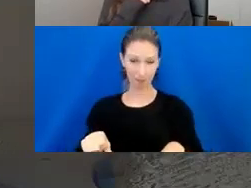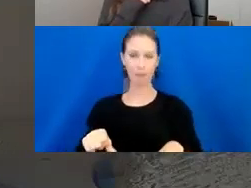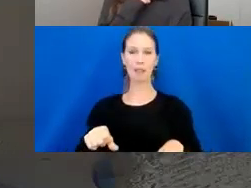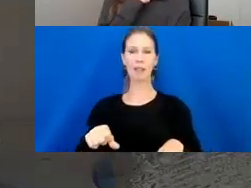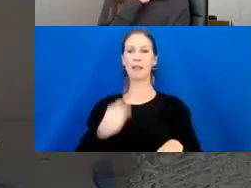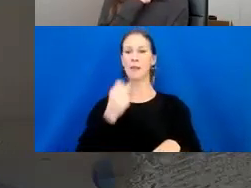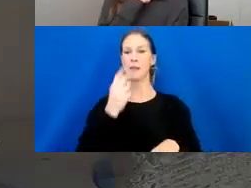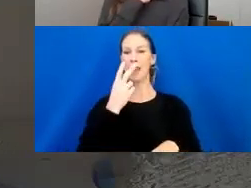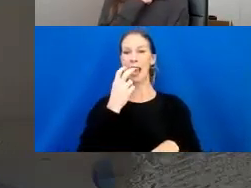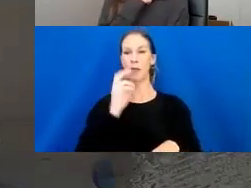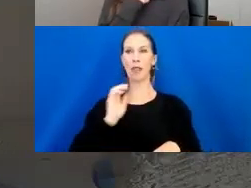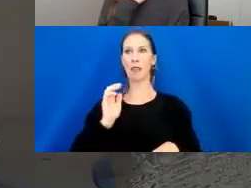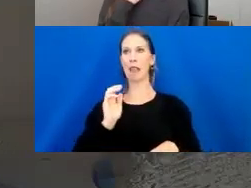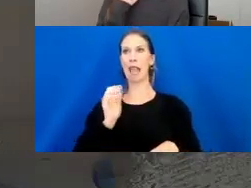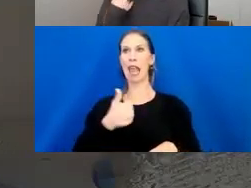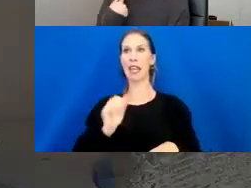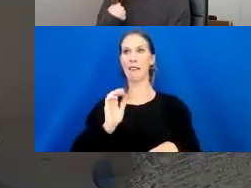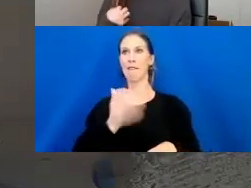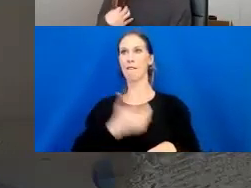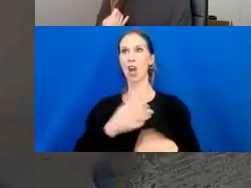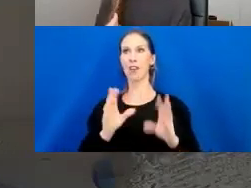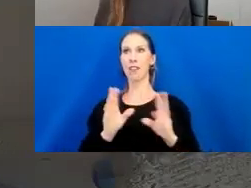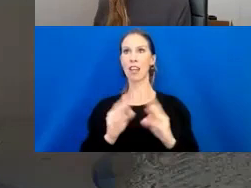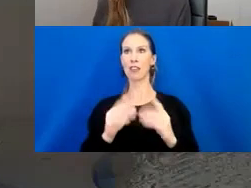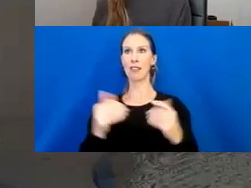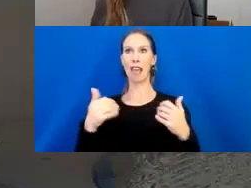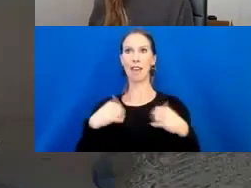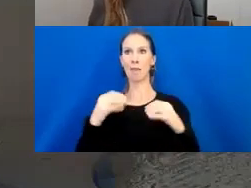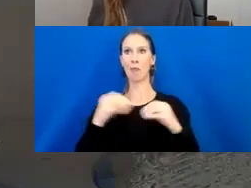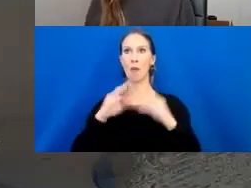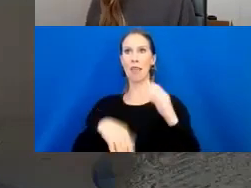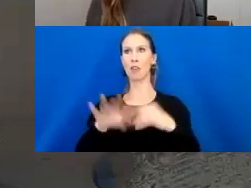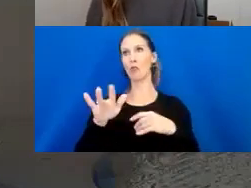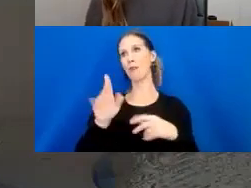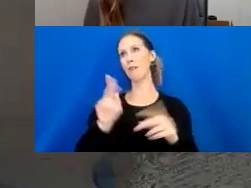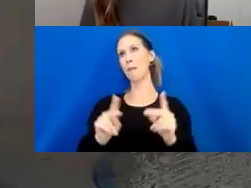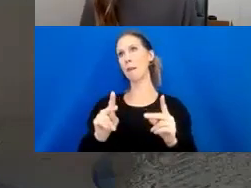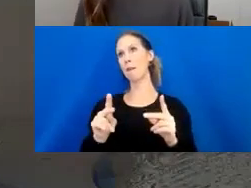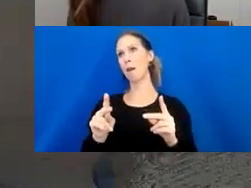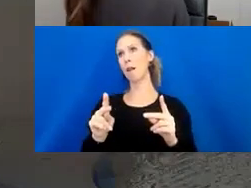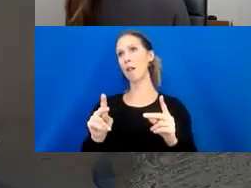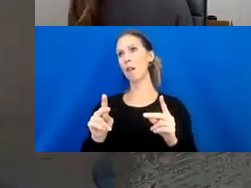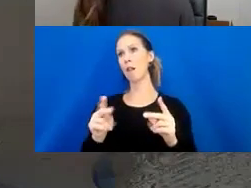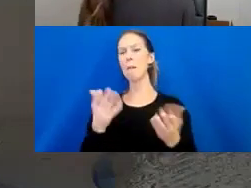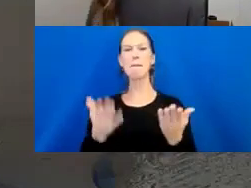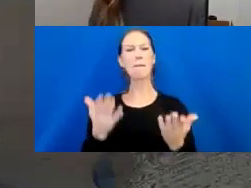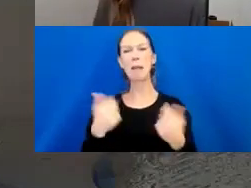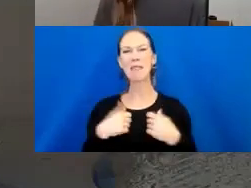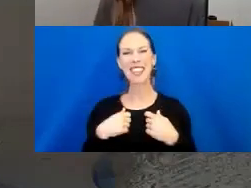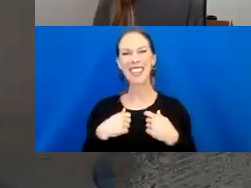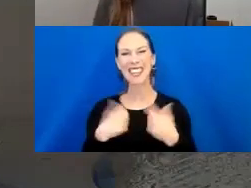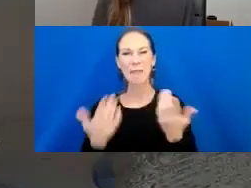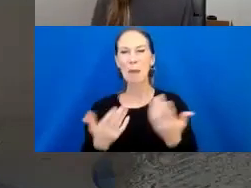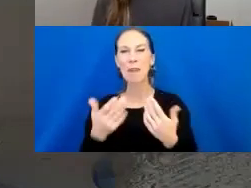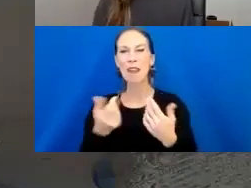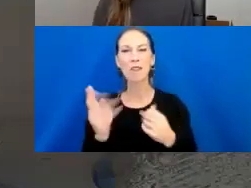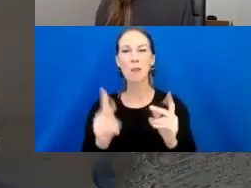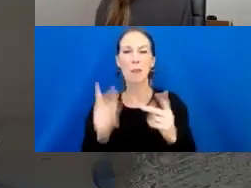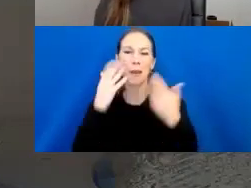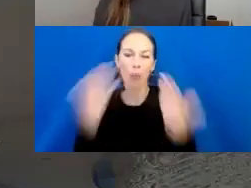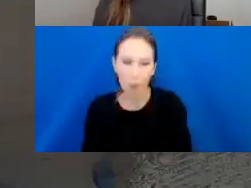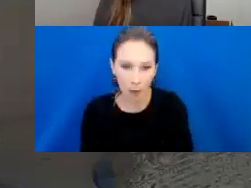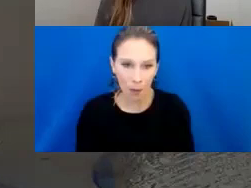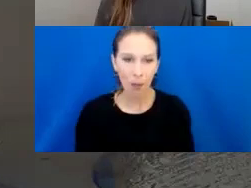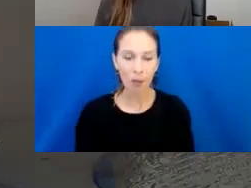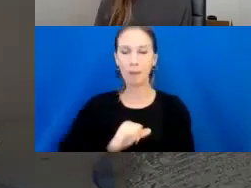one fell swoop have more than 25 people in them, although maybe there's one or two hanging in the woodworks. That